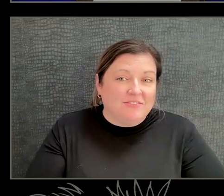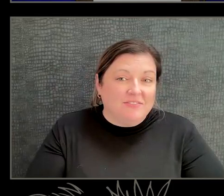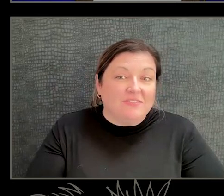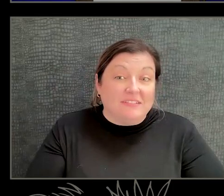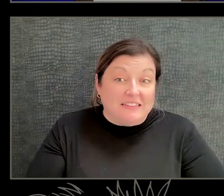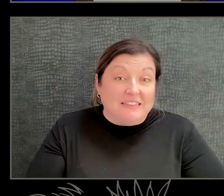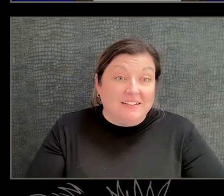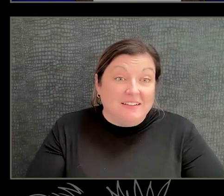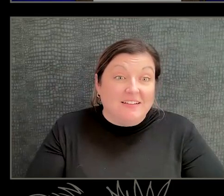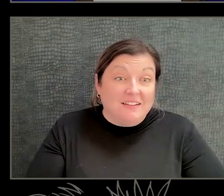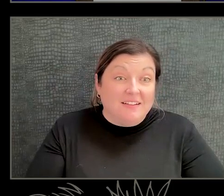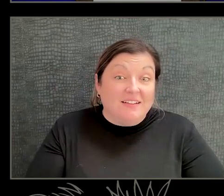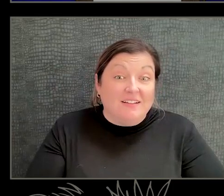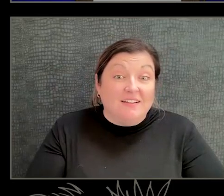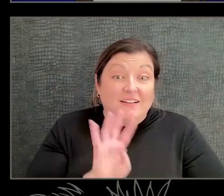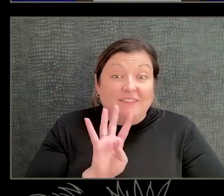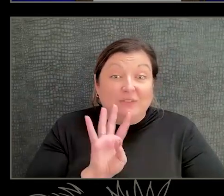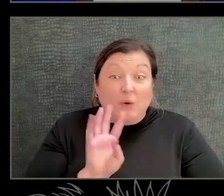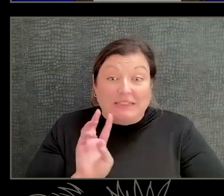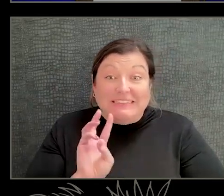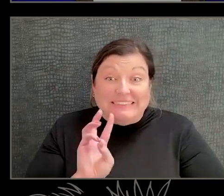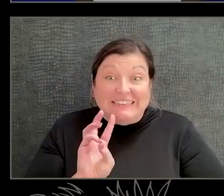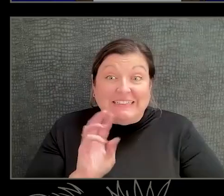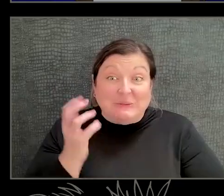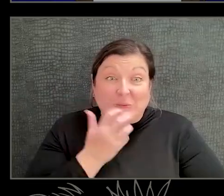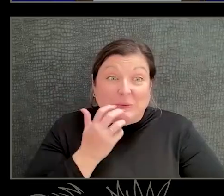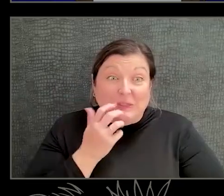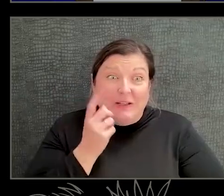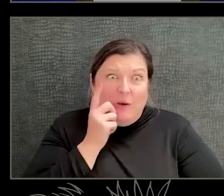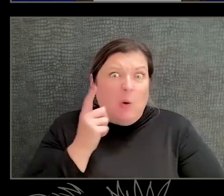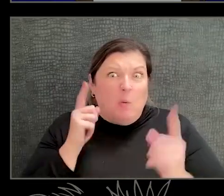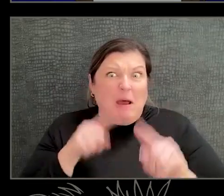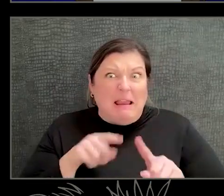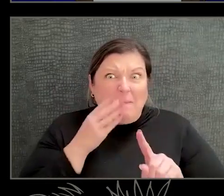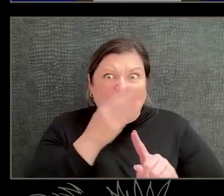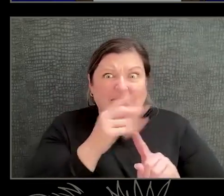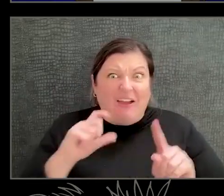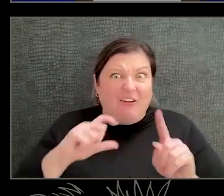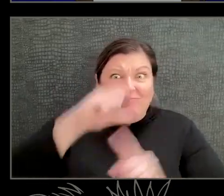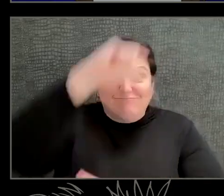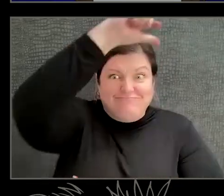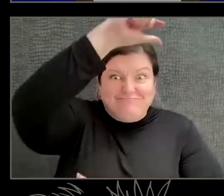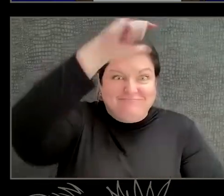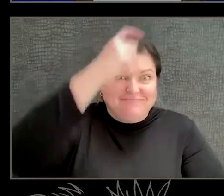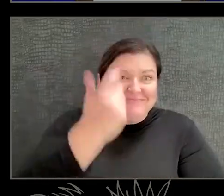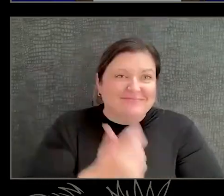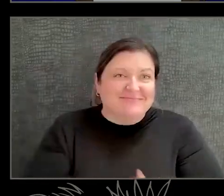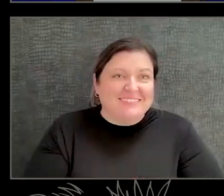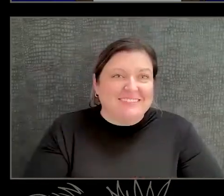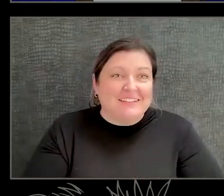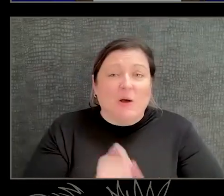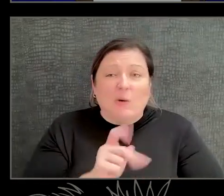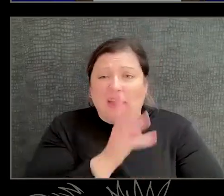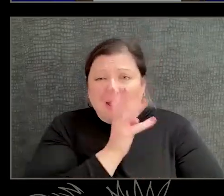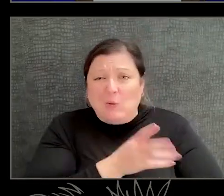So 46, it's working pretty well, but what's happening there? All right, let's ignore